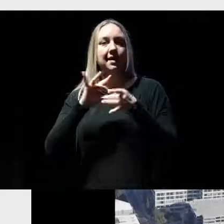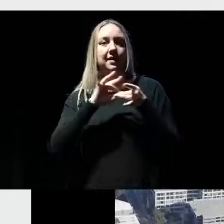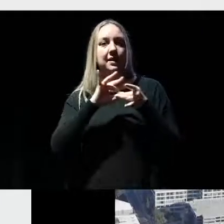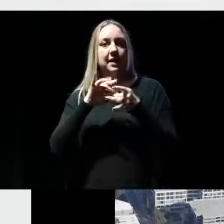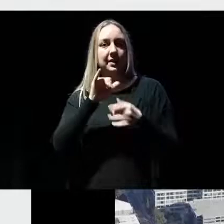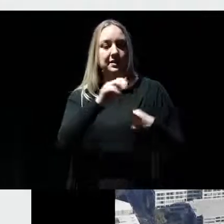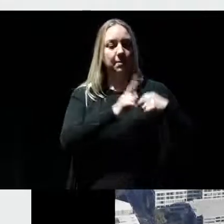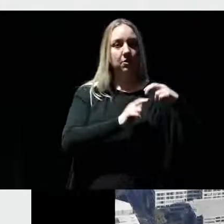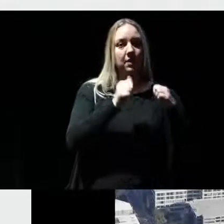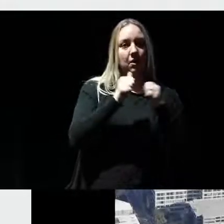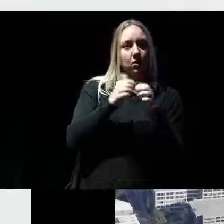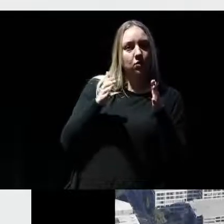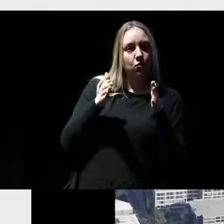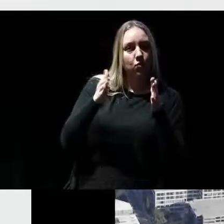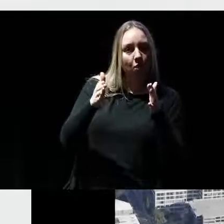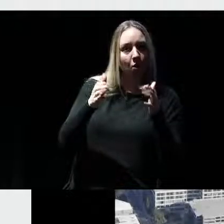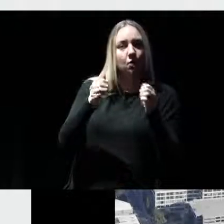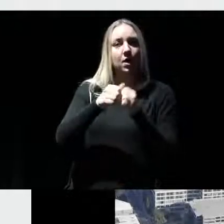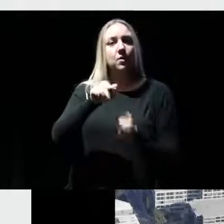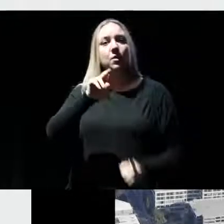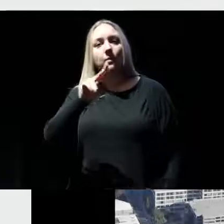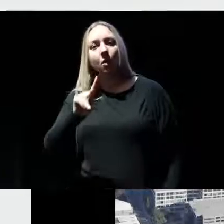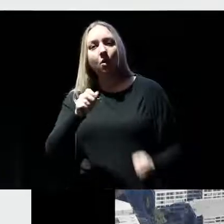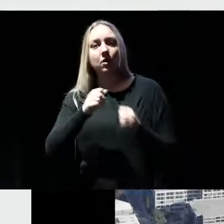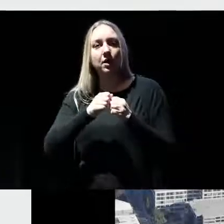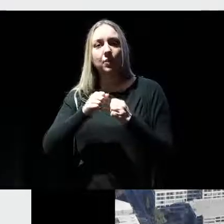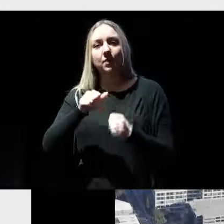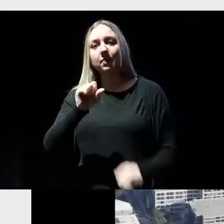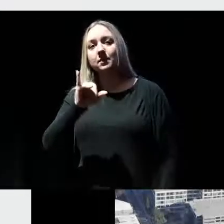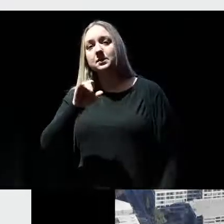to the road and the sidewalks. I